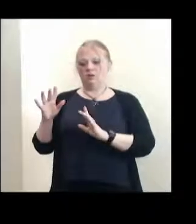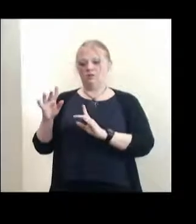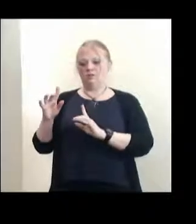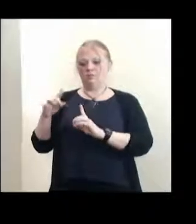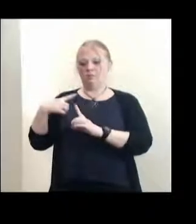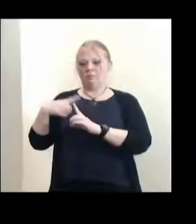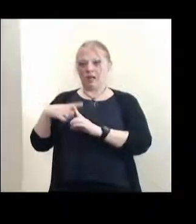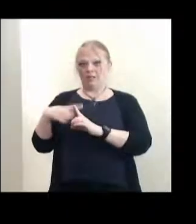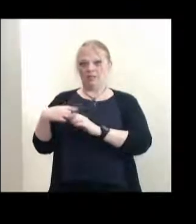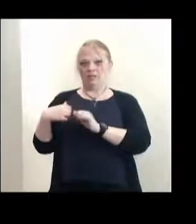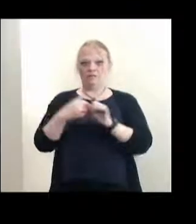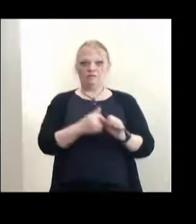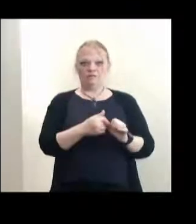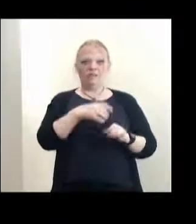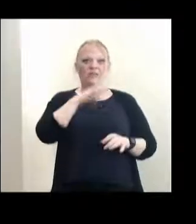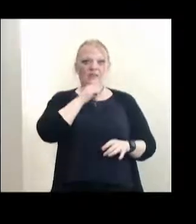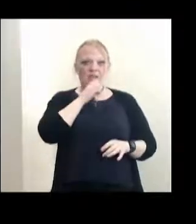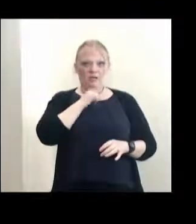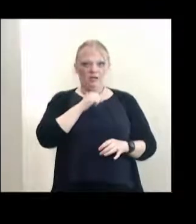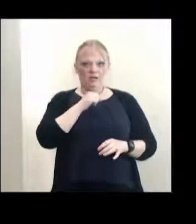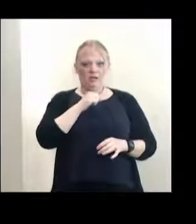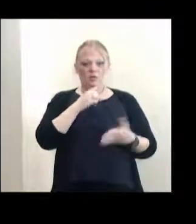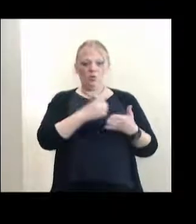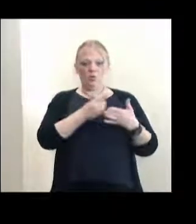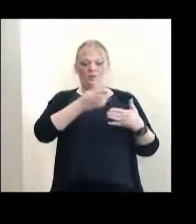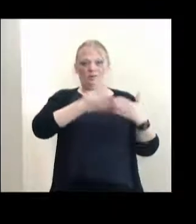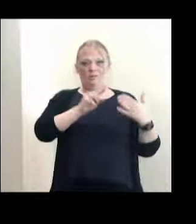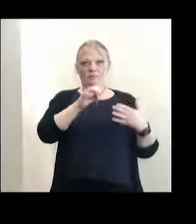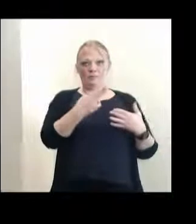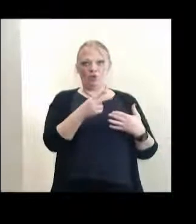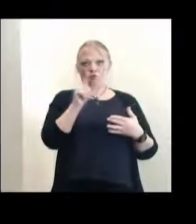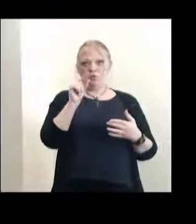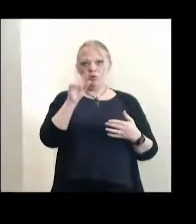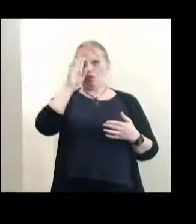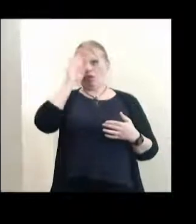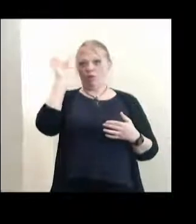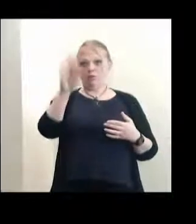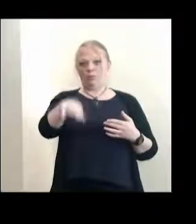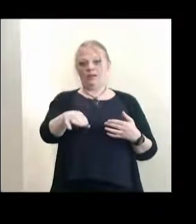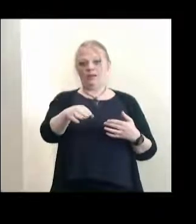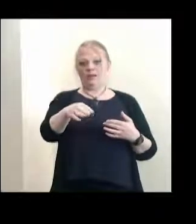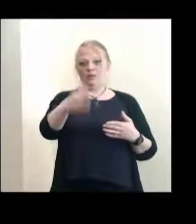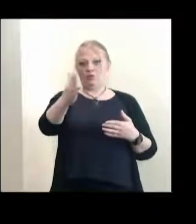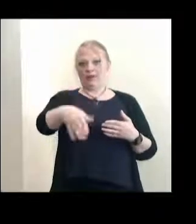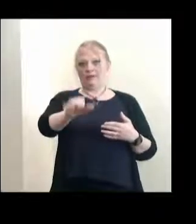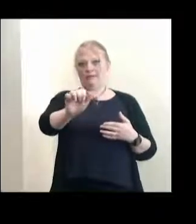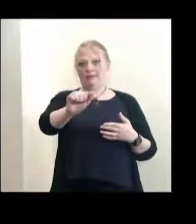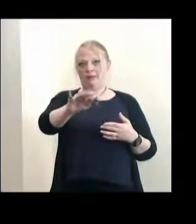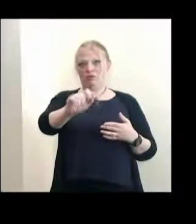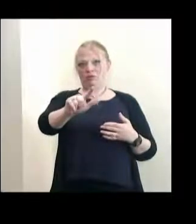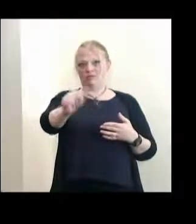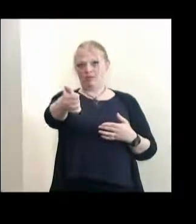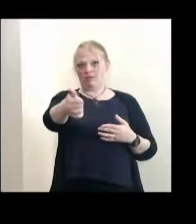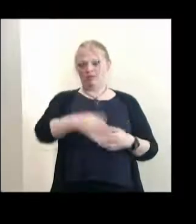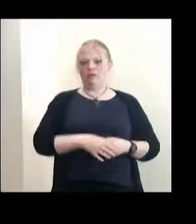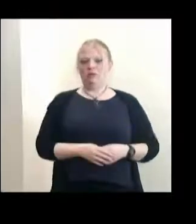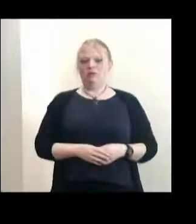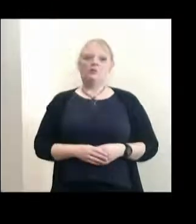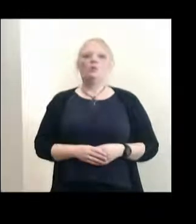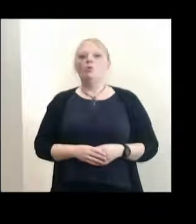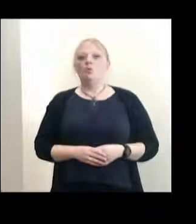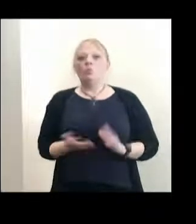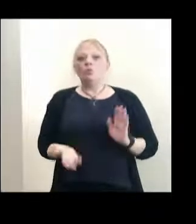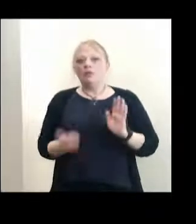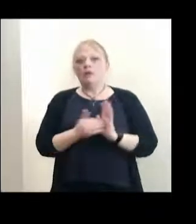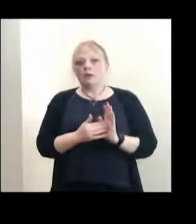age for the weeks ending on March 20th all the way to the week ending on April 10th. And so you can see, again, there's